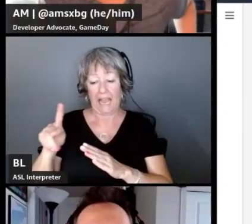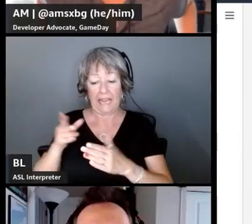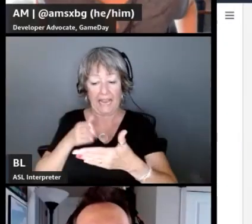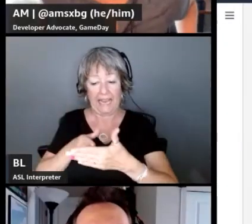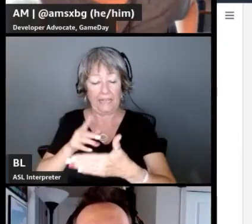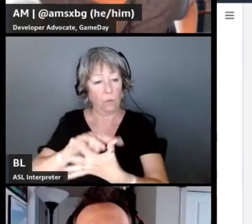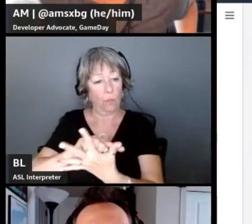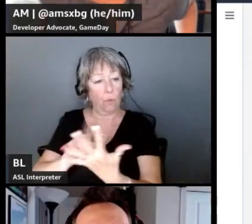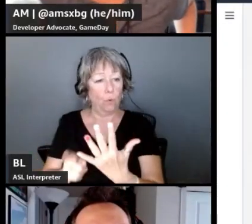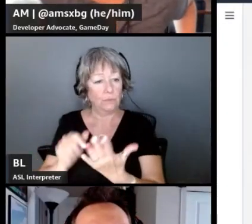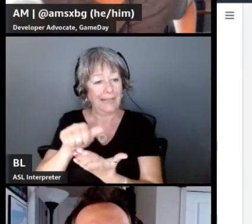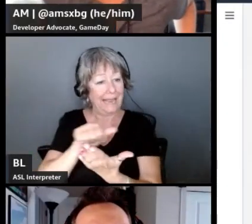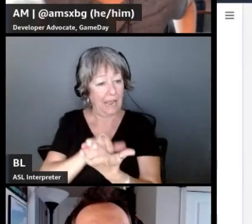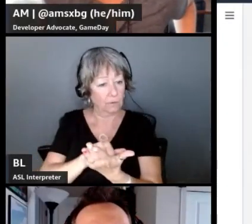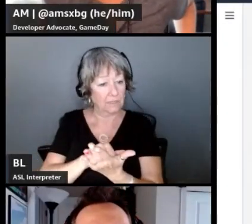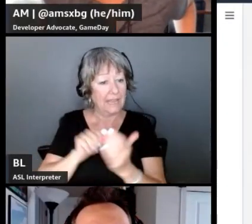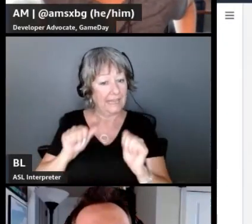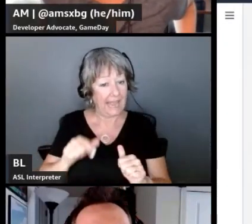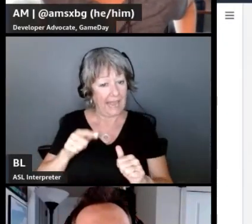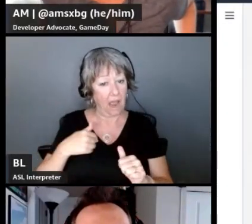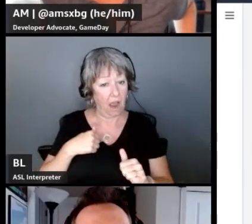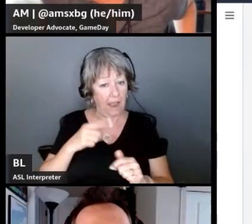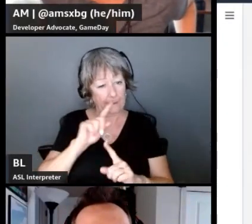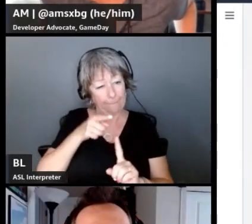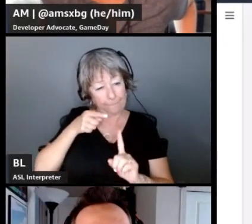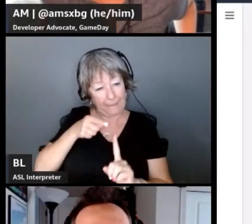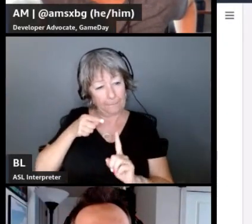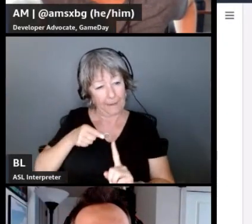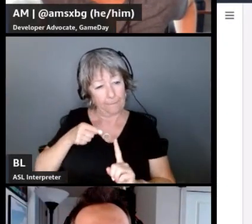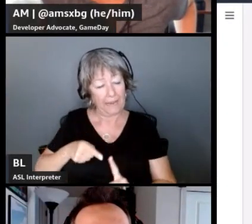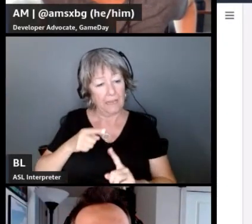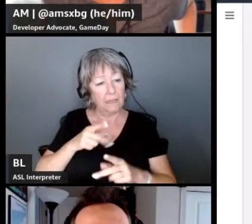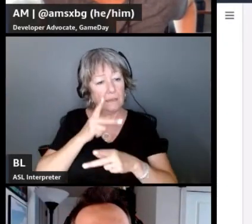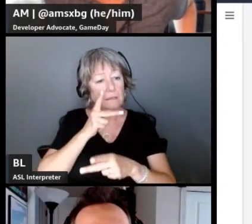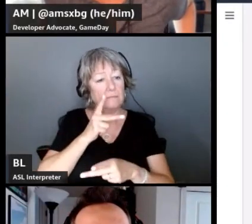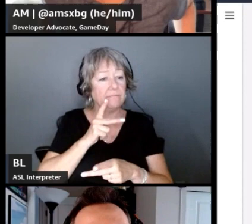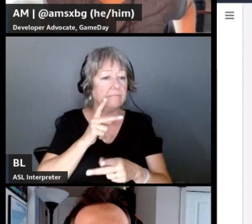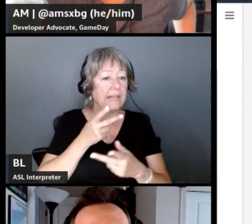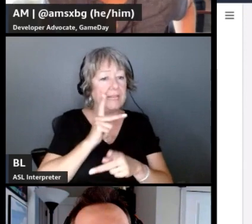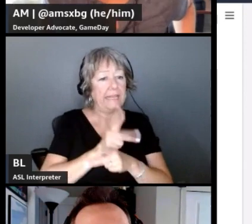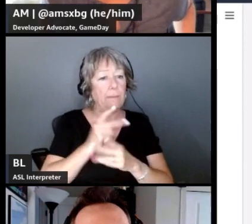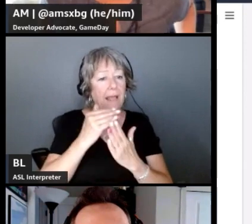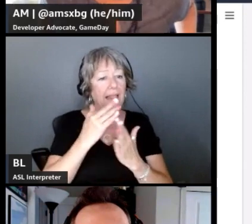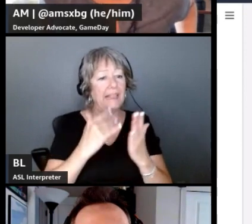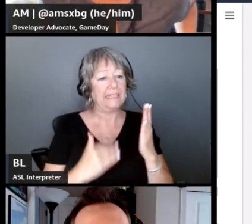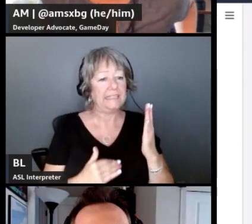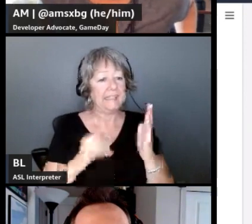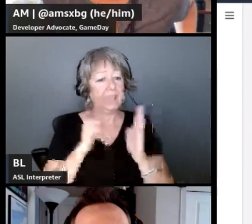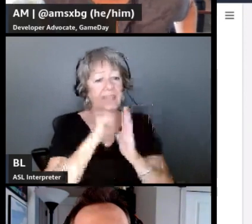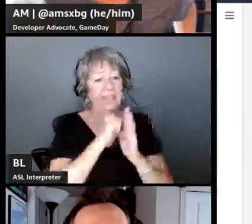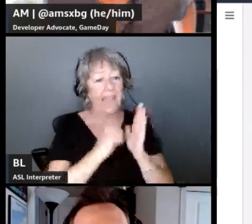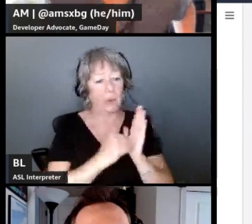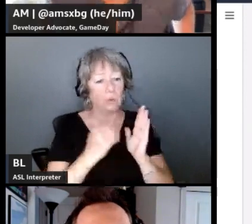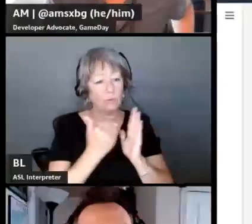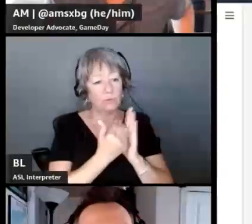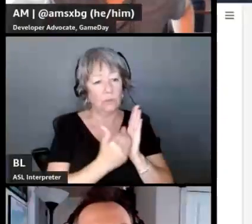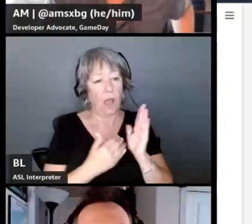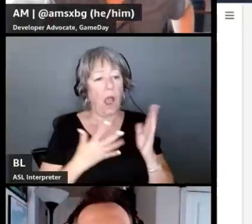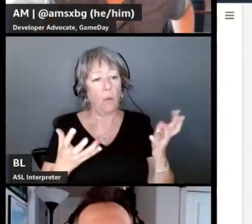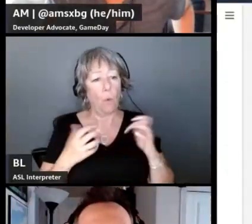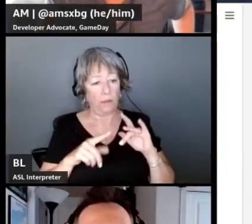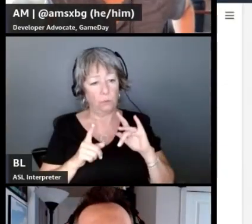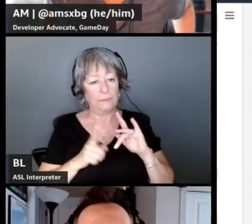any way in StackSets to keep a list of things of accounts rather to skip